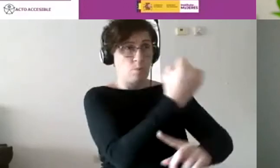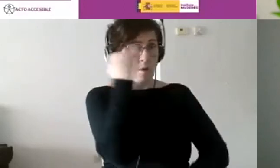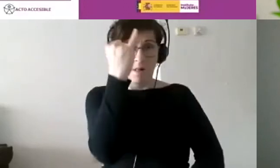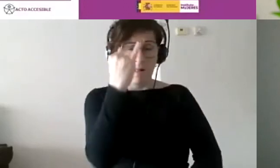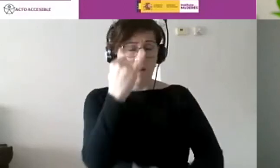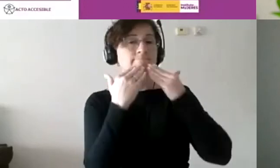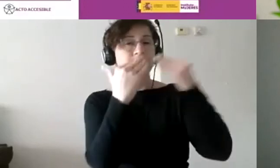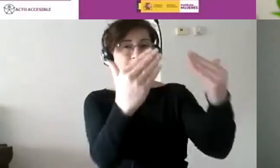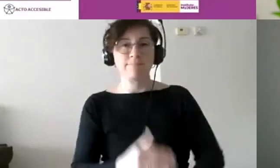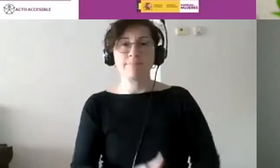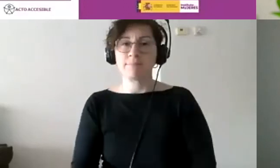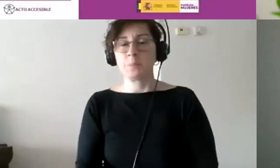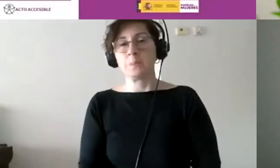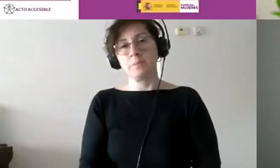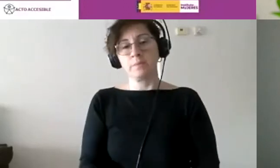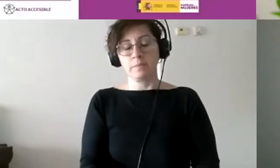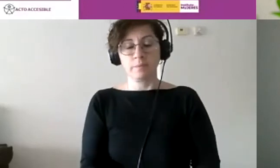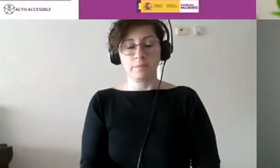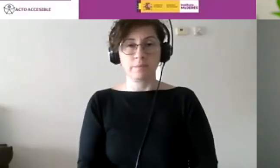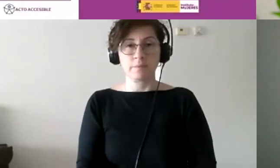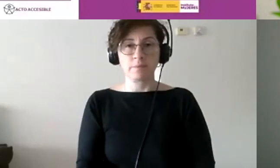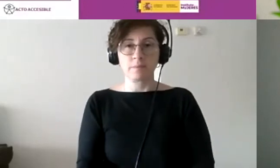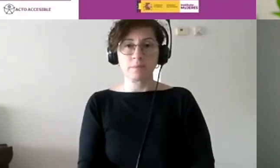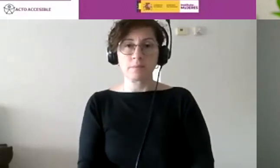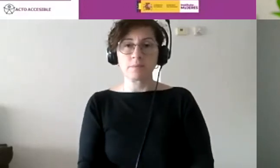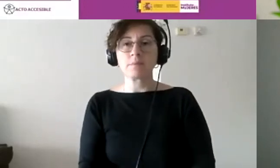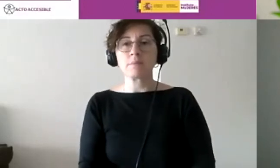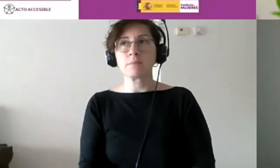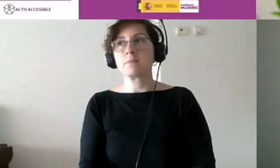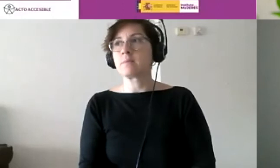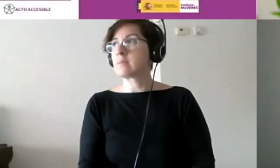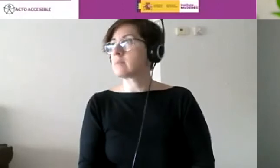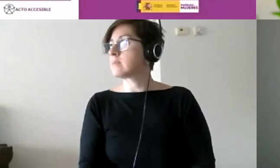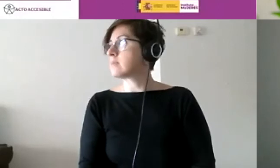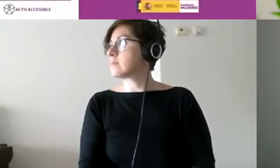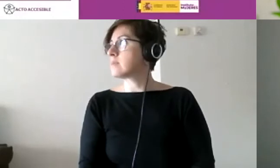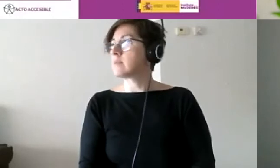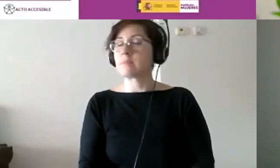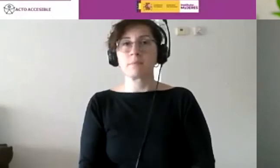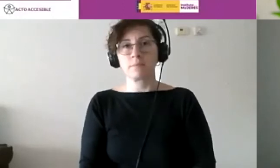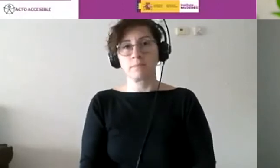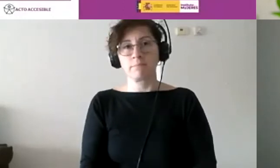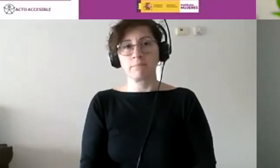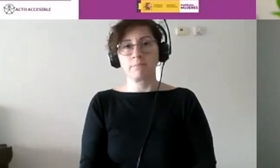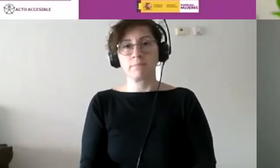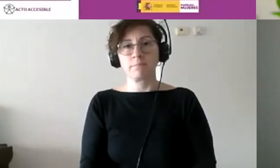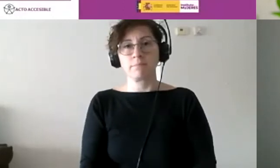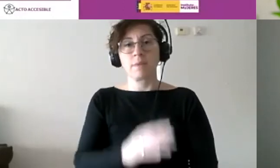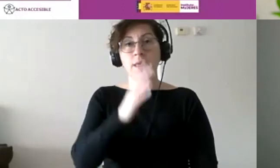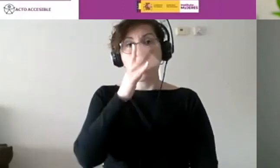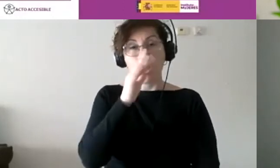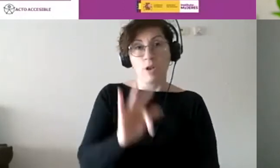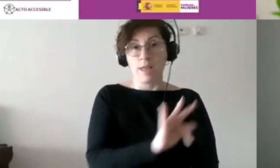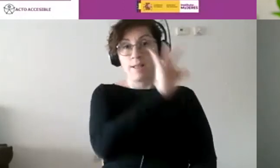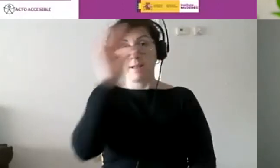go to an organization, a little organization of women with disabilities in the north of Donbass.